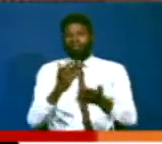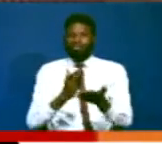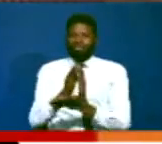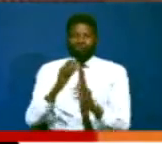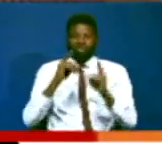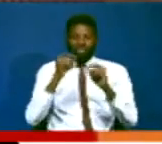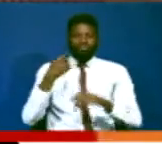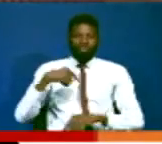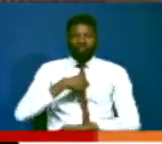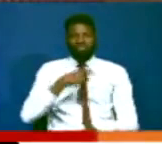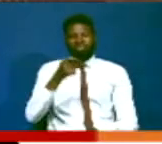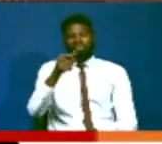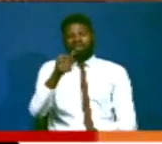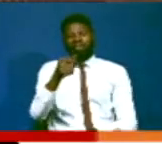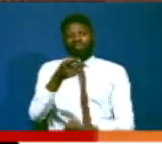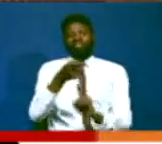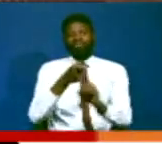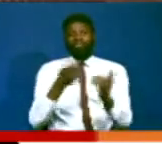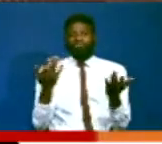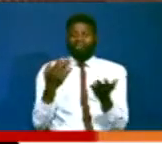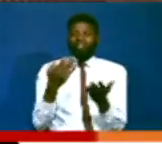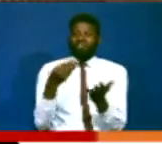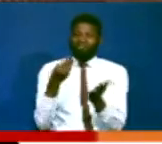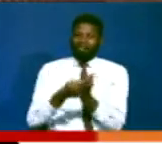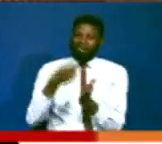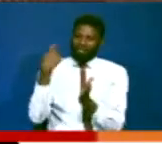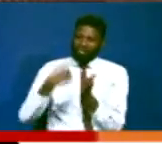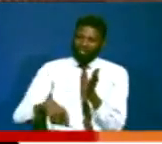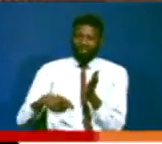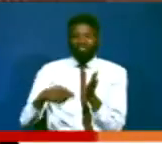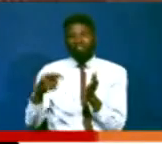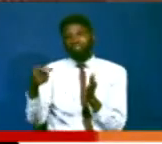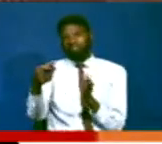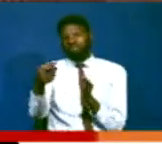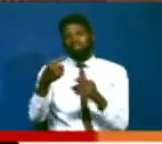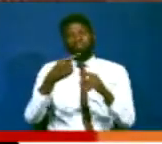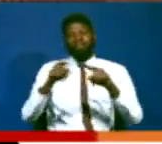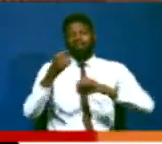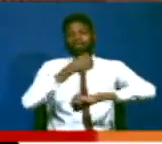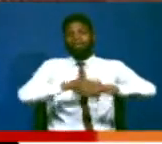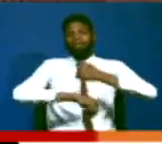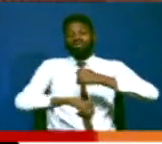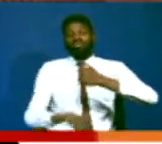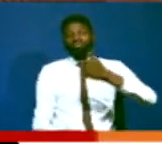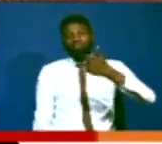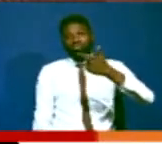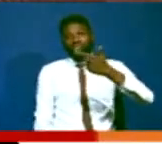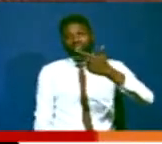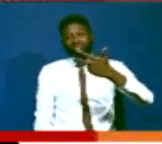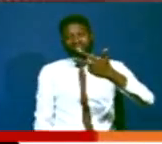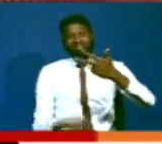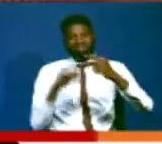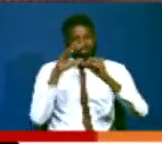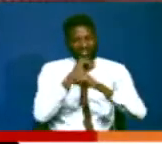taxpayers, our taxpayers' money, so you did not do X or Y. So that is to the extent why